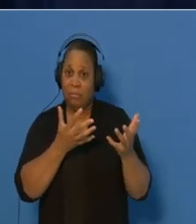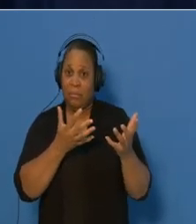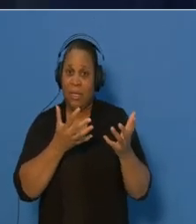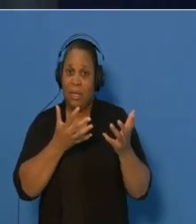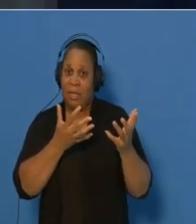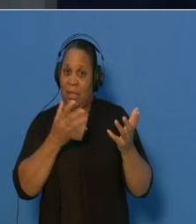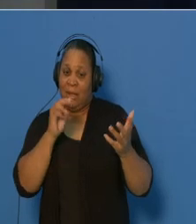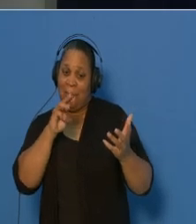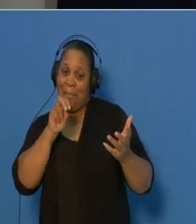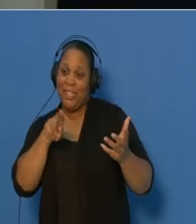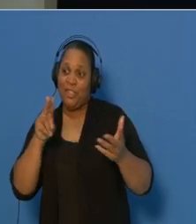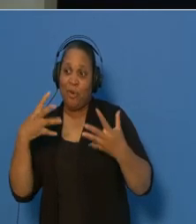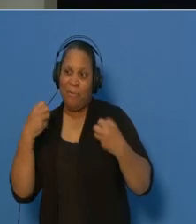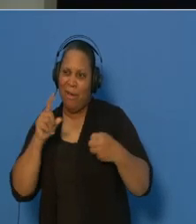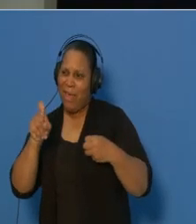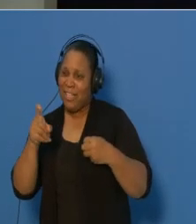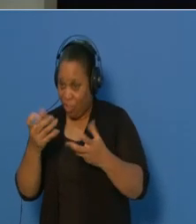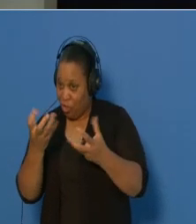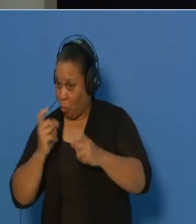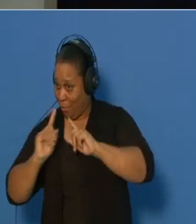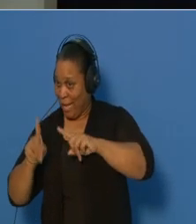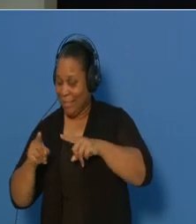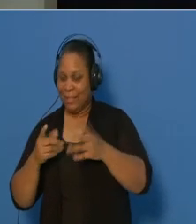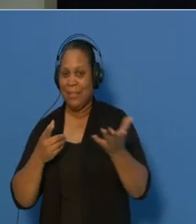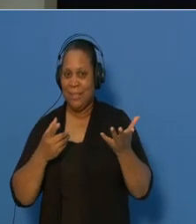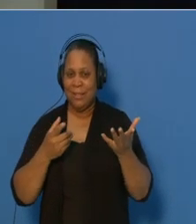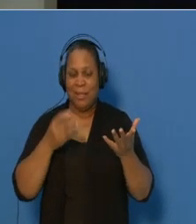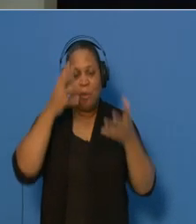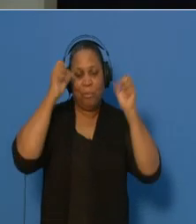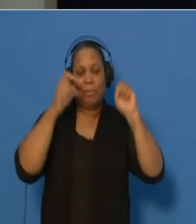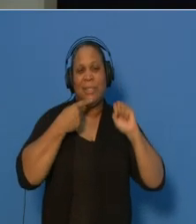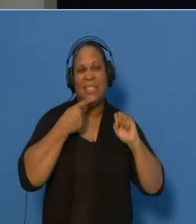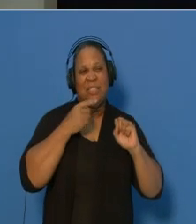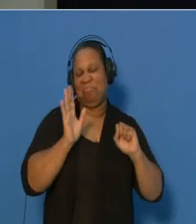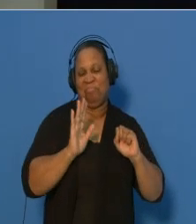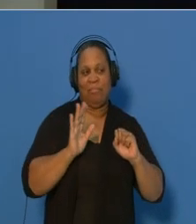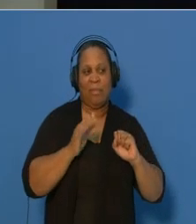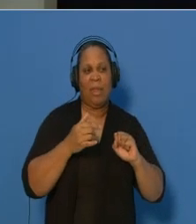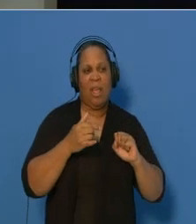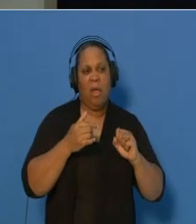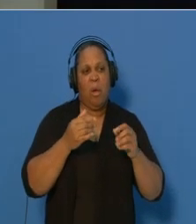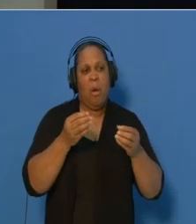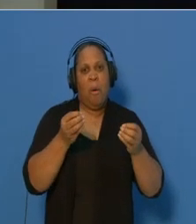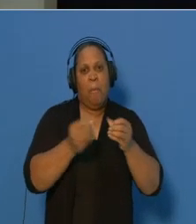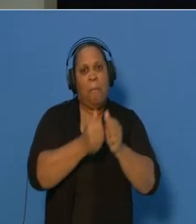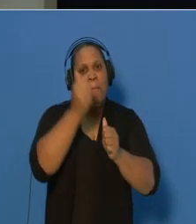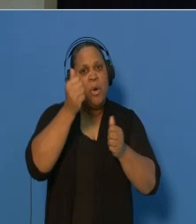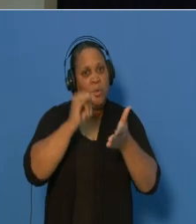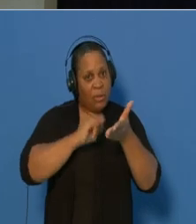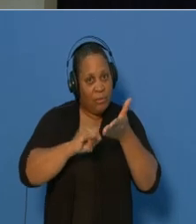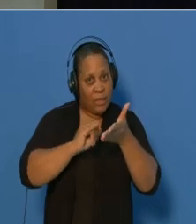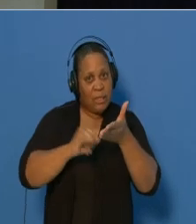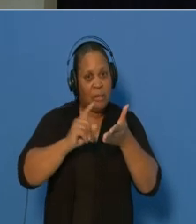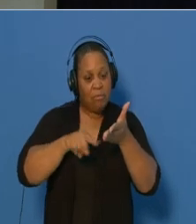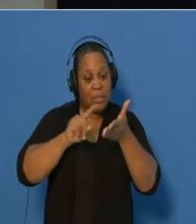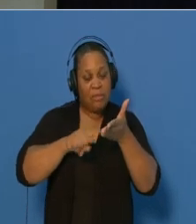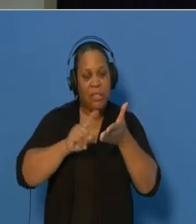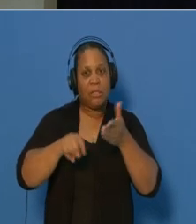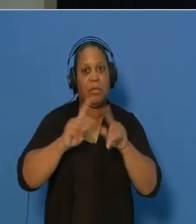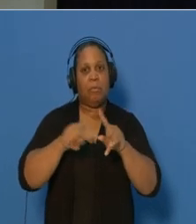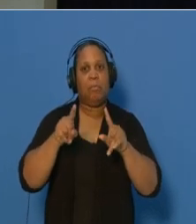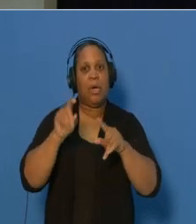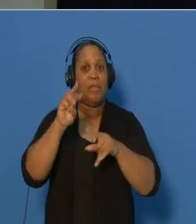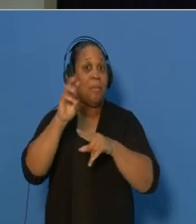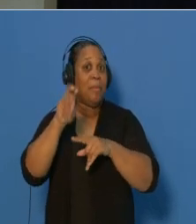today? Most of them are under investigation, but the Minister of Health will be able to give further things.